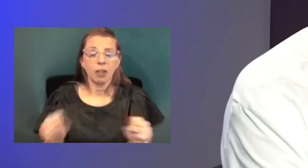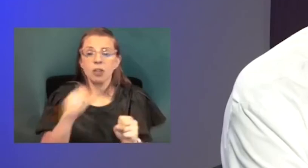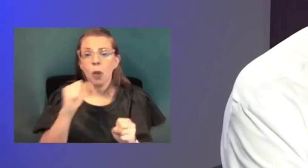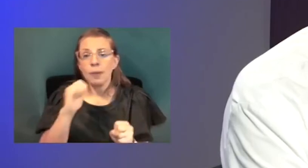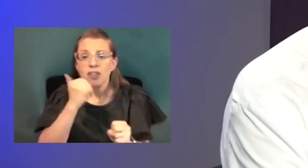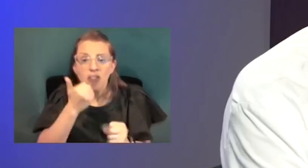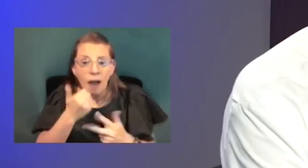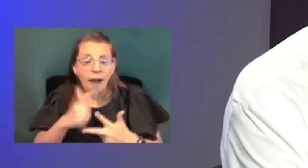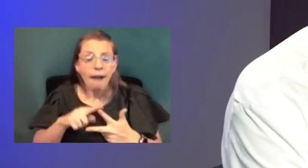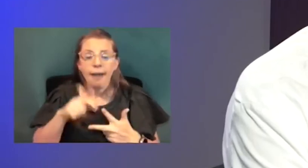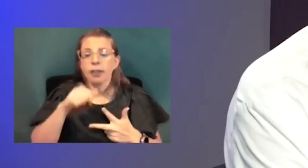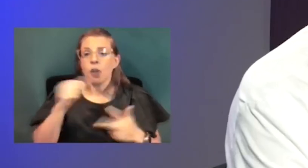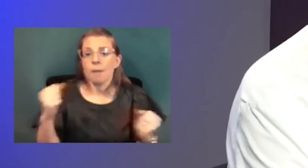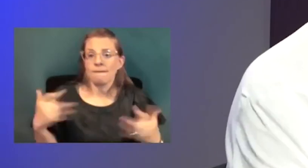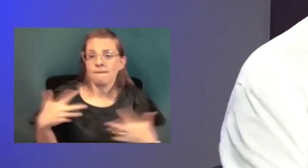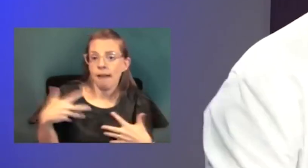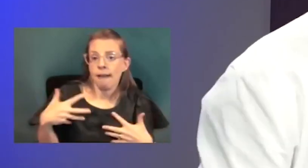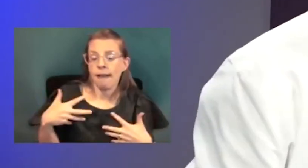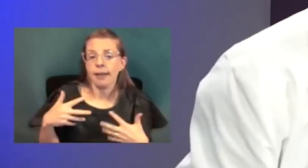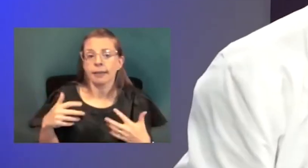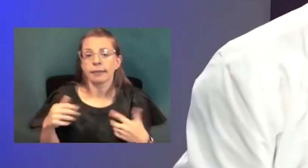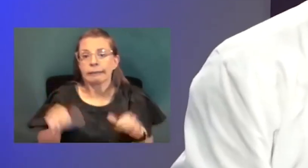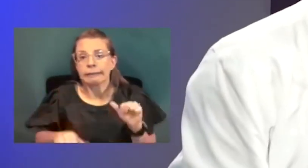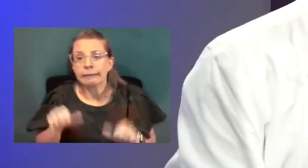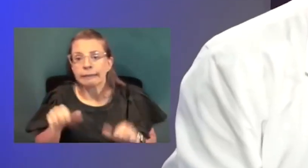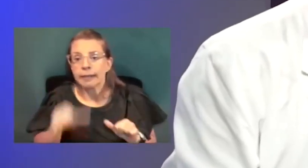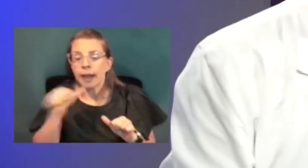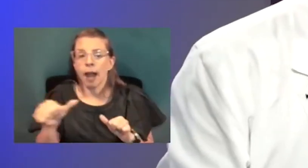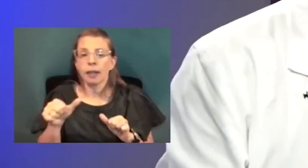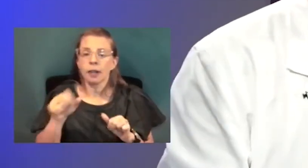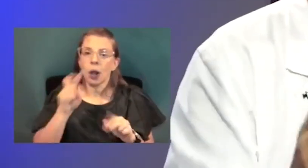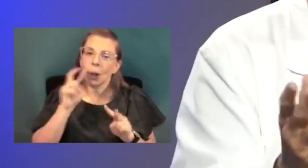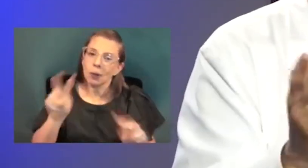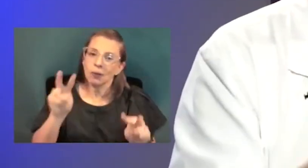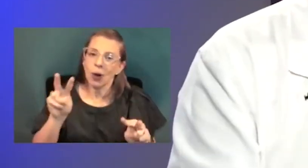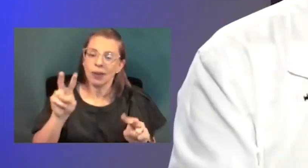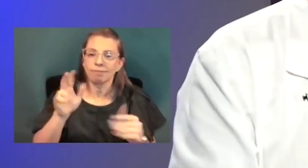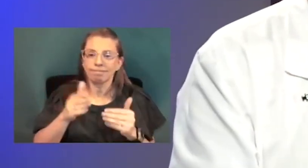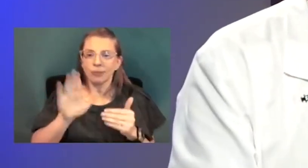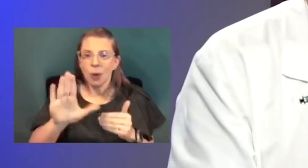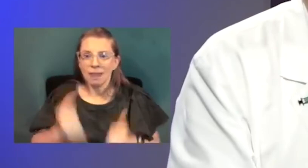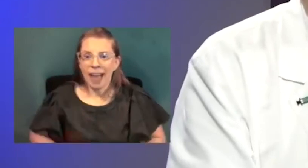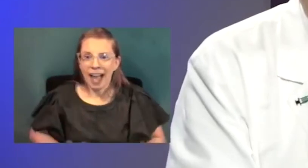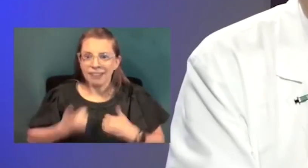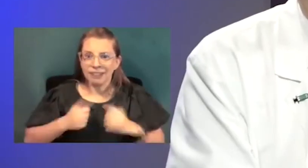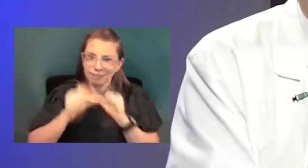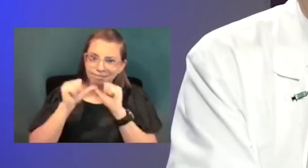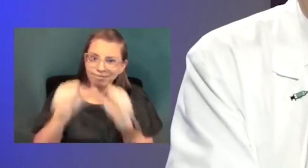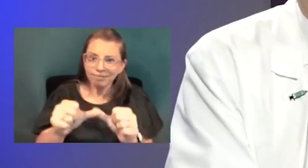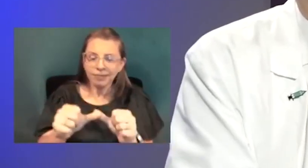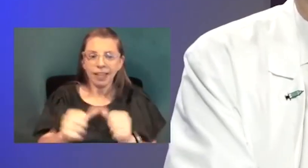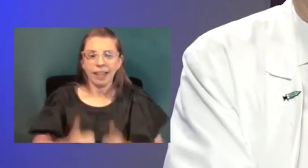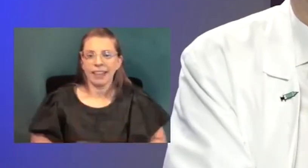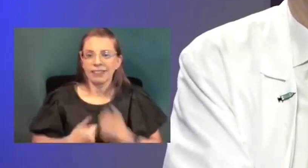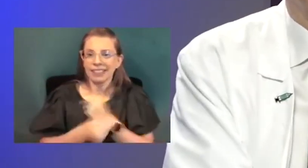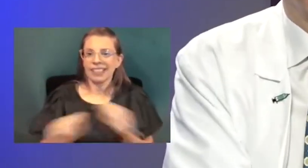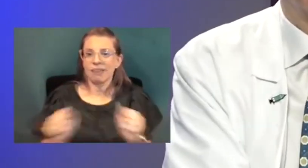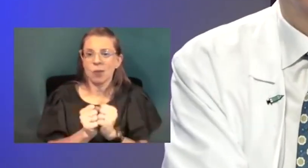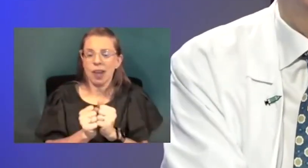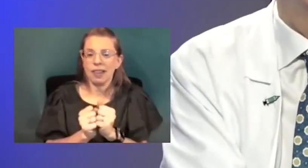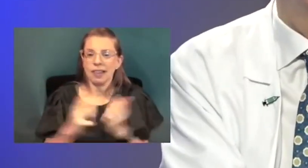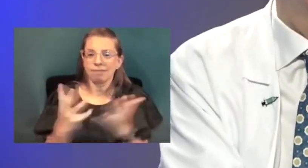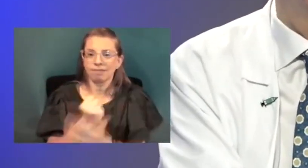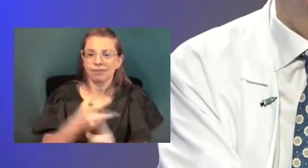Don't be afraid. Instead, look forward to the rest of your life and live it safely with a COVID vaccination. We're back